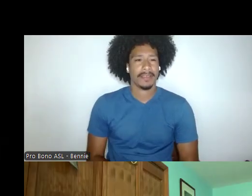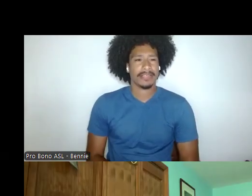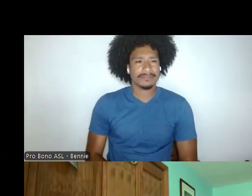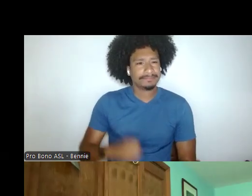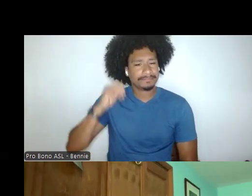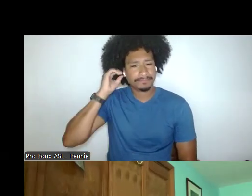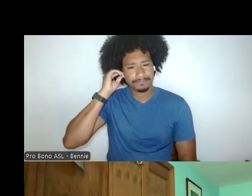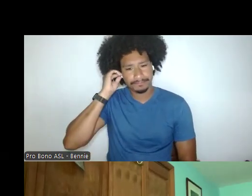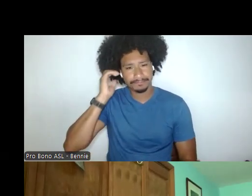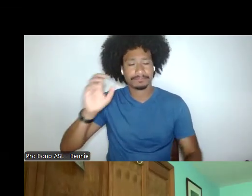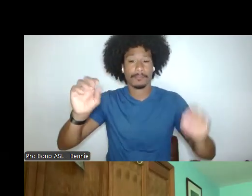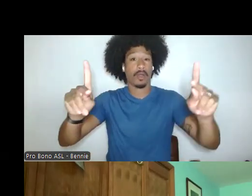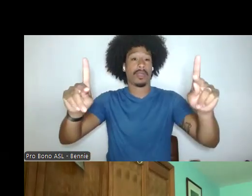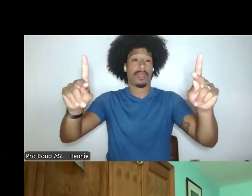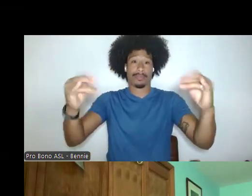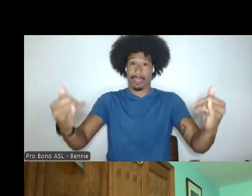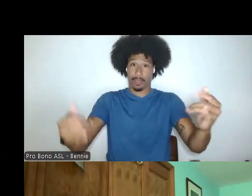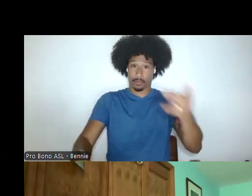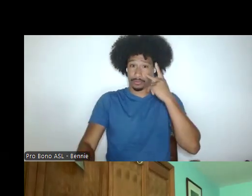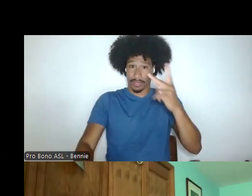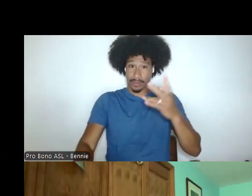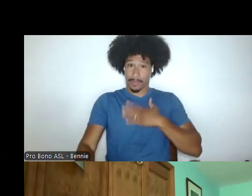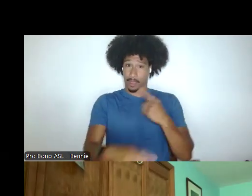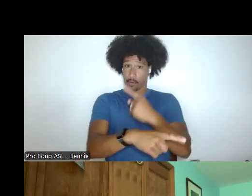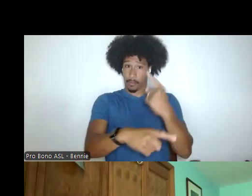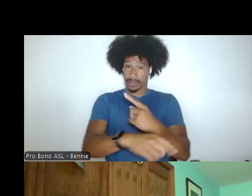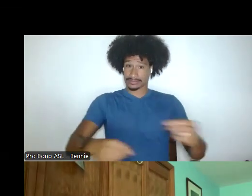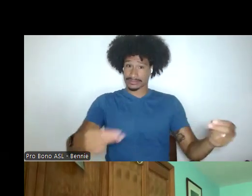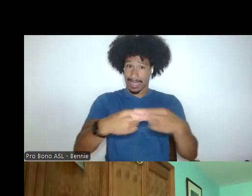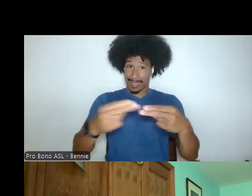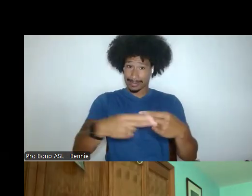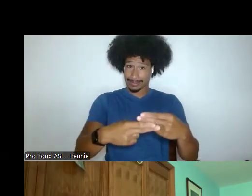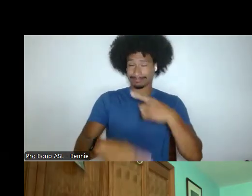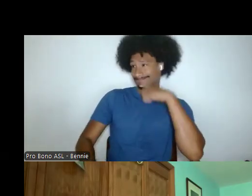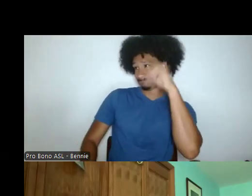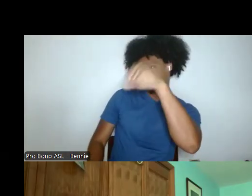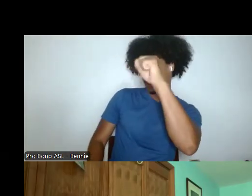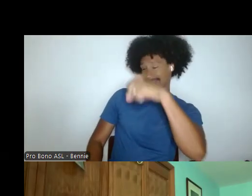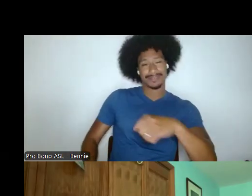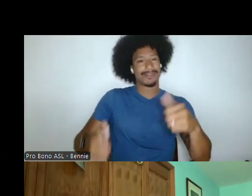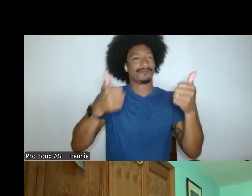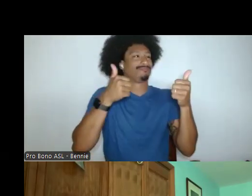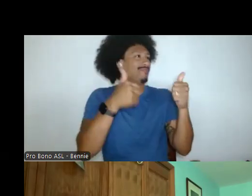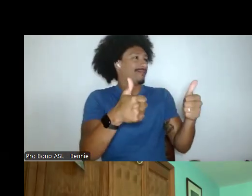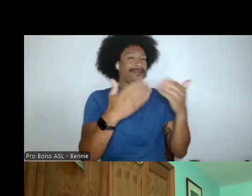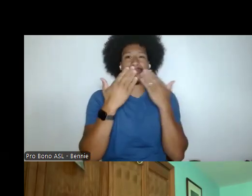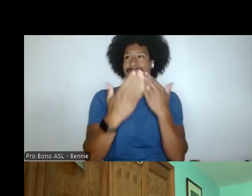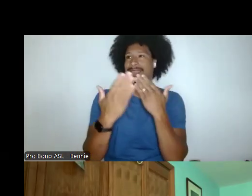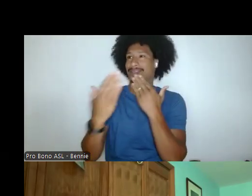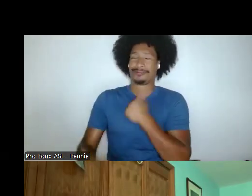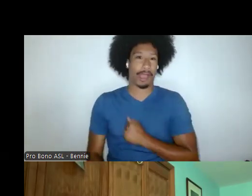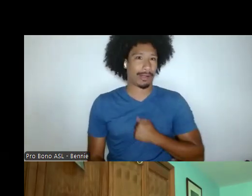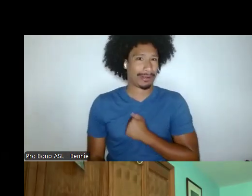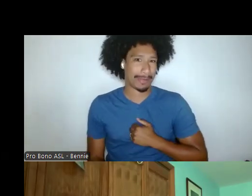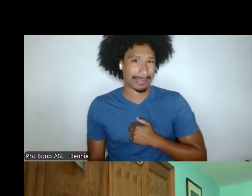All right. Are you seeing what you should see now? Yes, we can just see the slides. Wonderful. Thank you so much. Sorry about that. I'm